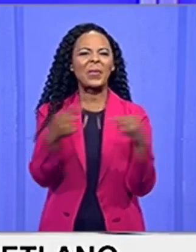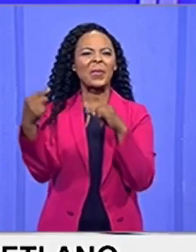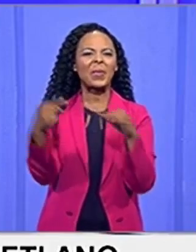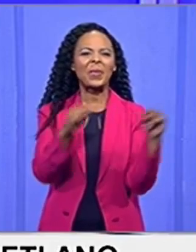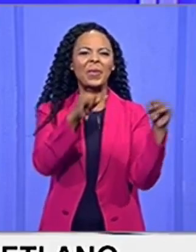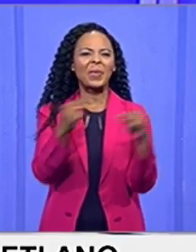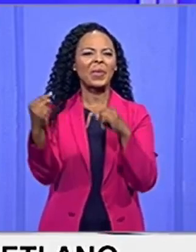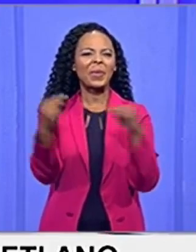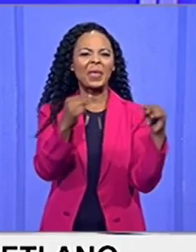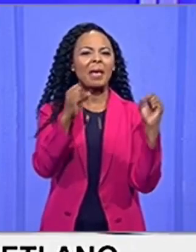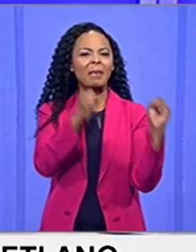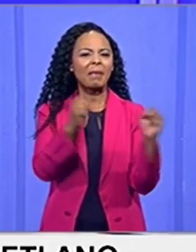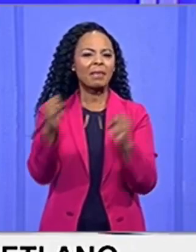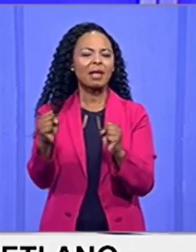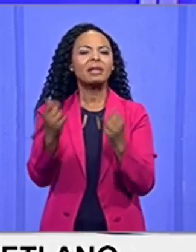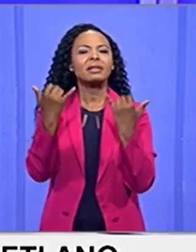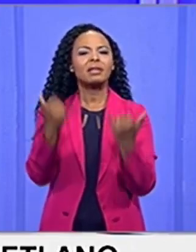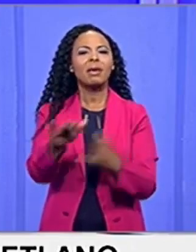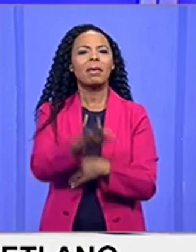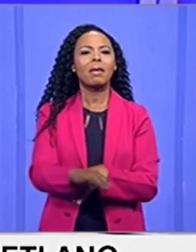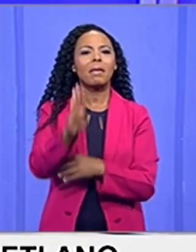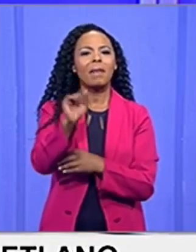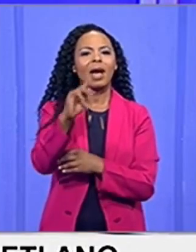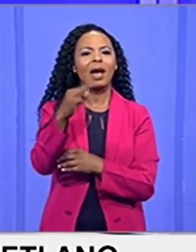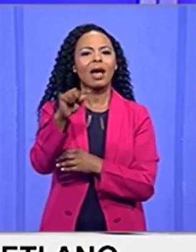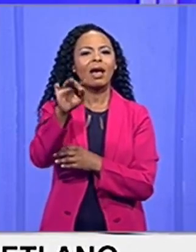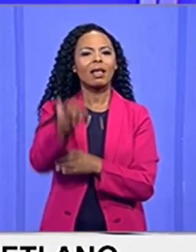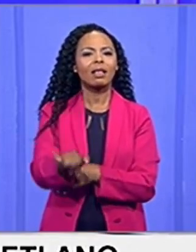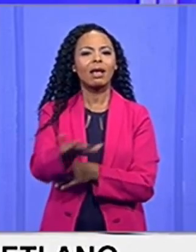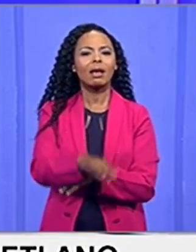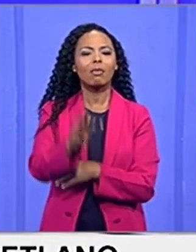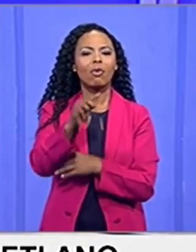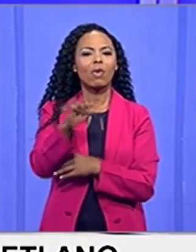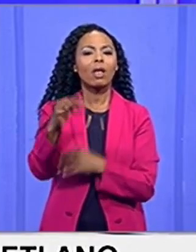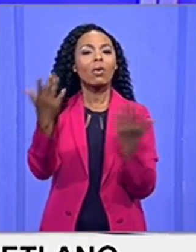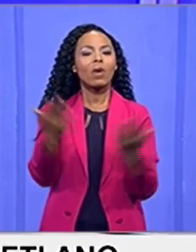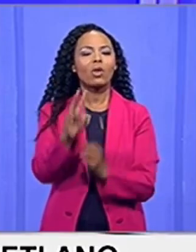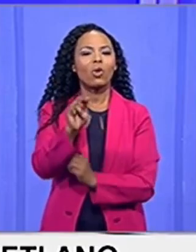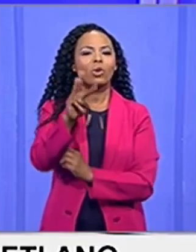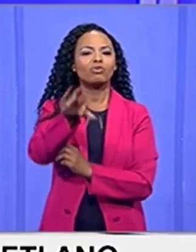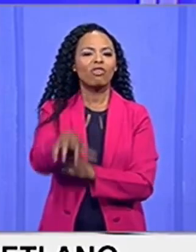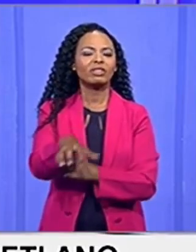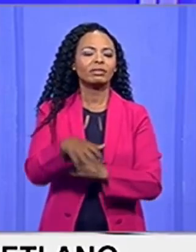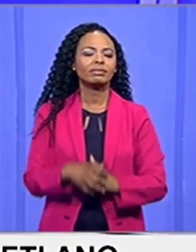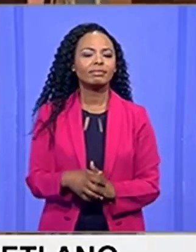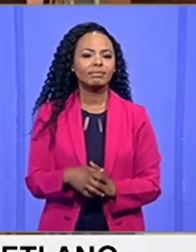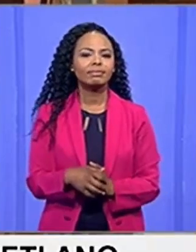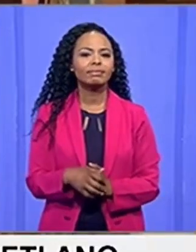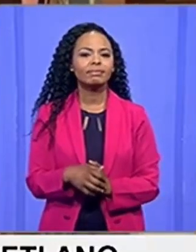ka mangana ke ya bogosi jwa bakgatlha ba Gafela kwa Moruleng kwa porofenseng ya North West.